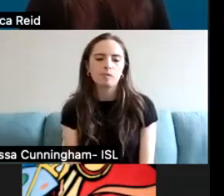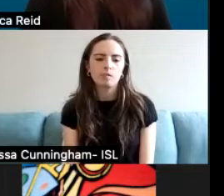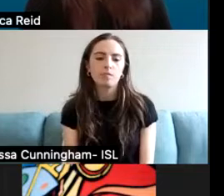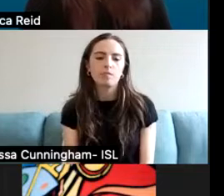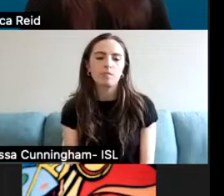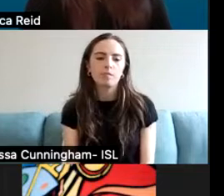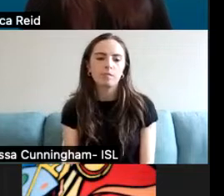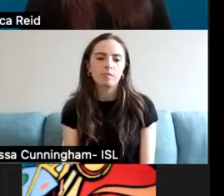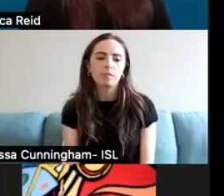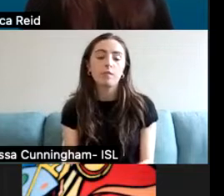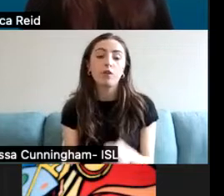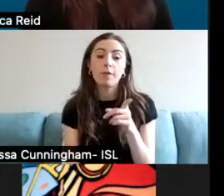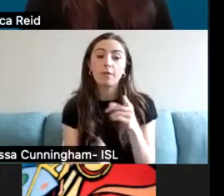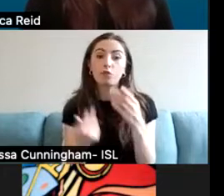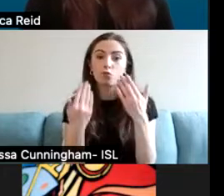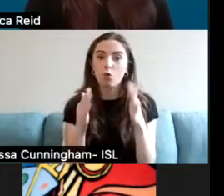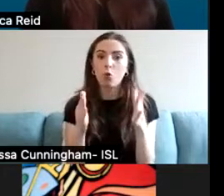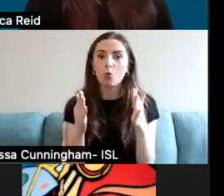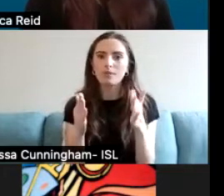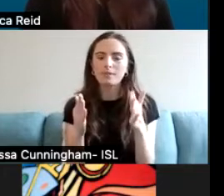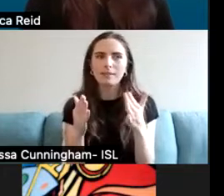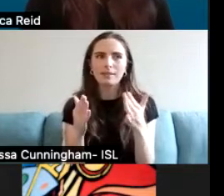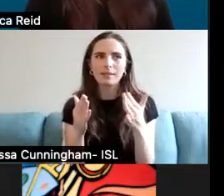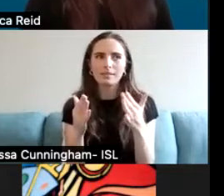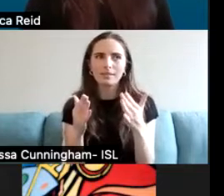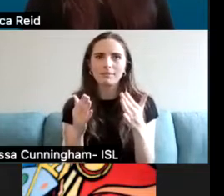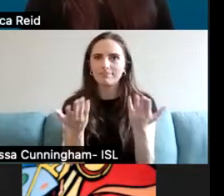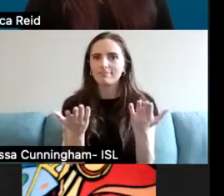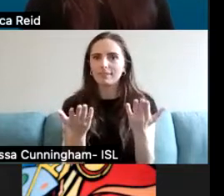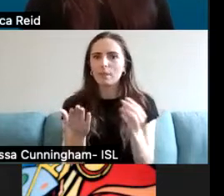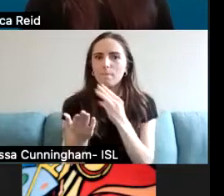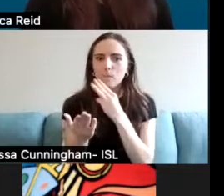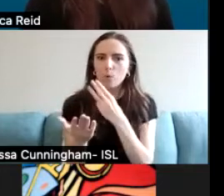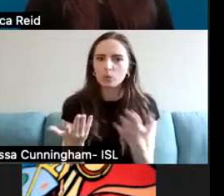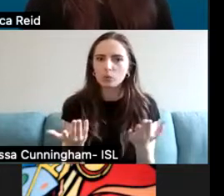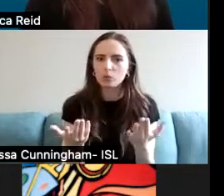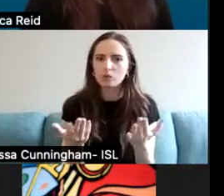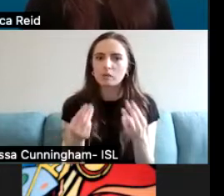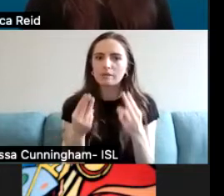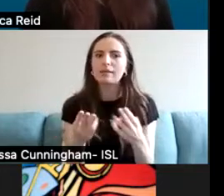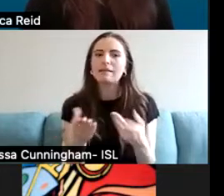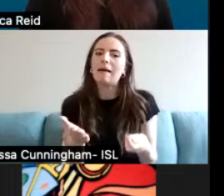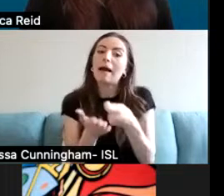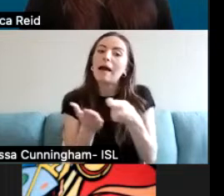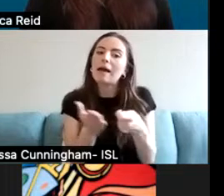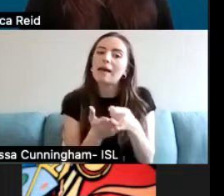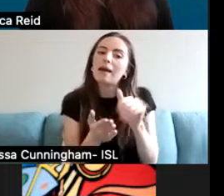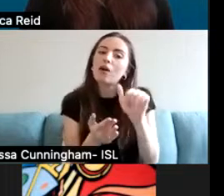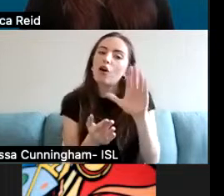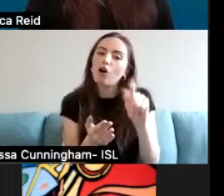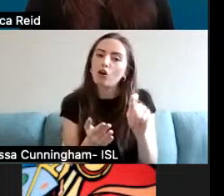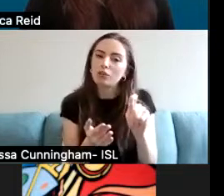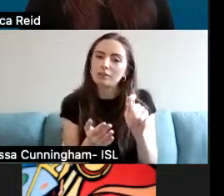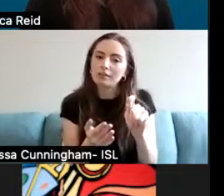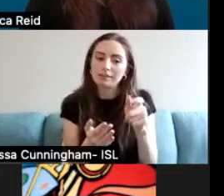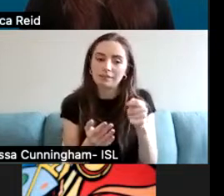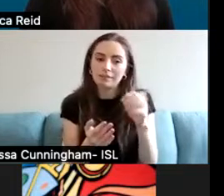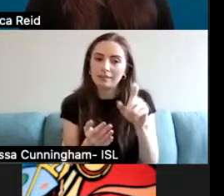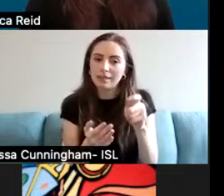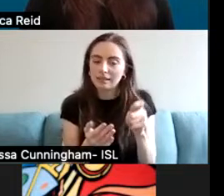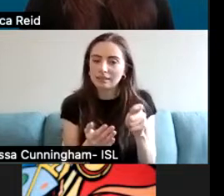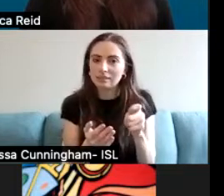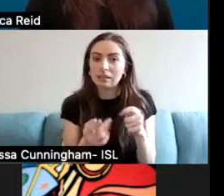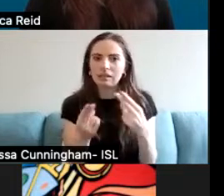the importance of things like alt text, like having your text be just text, and having